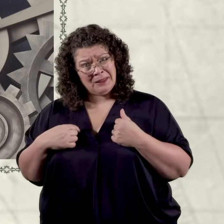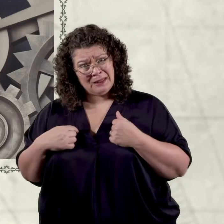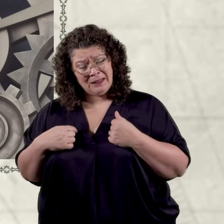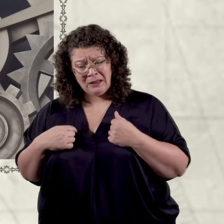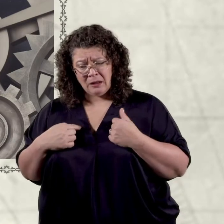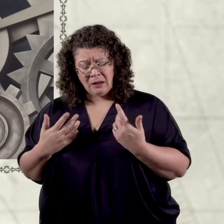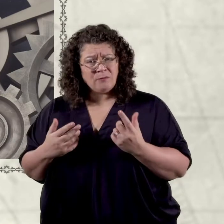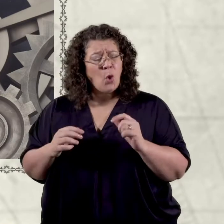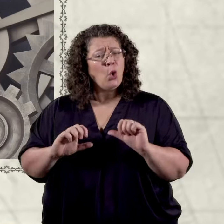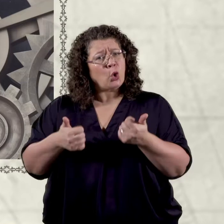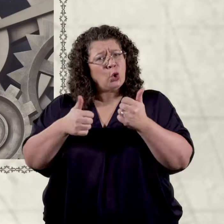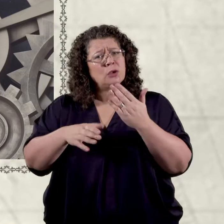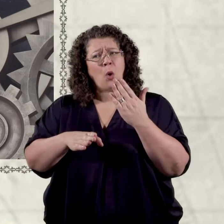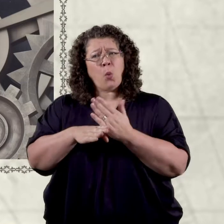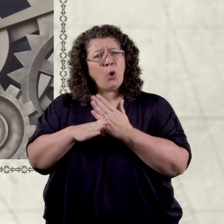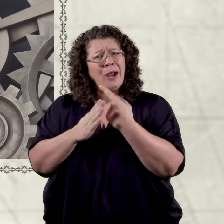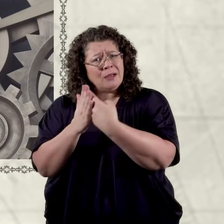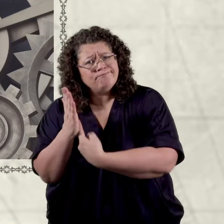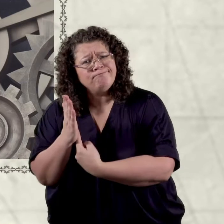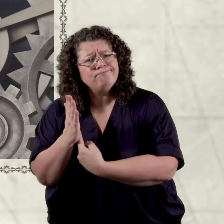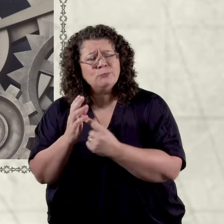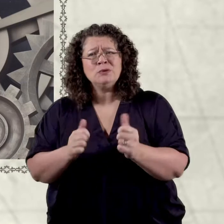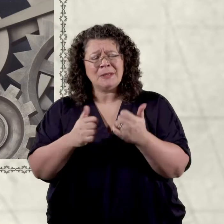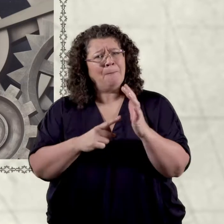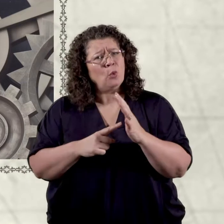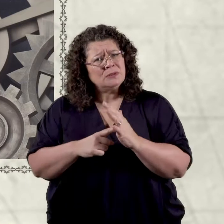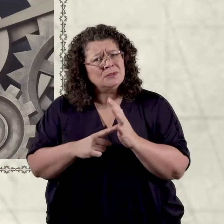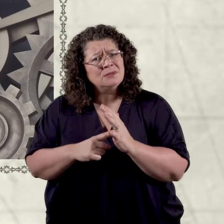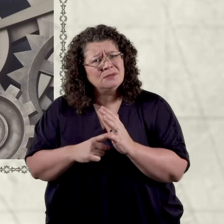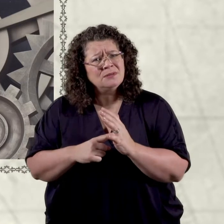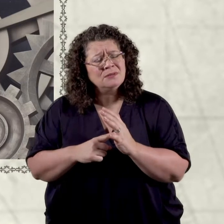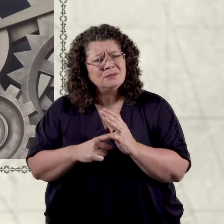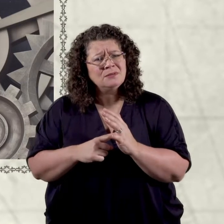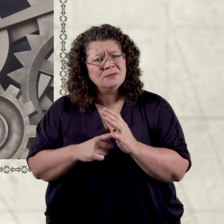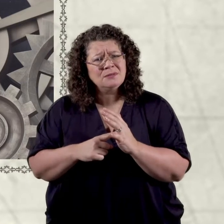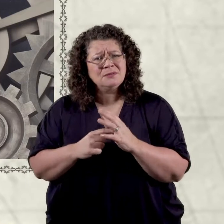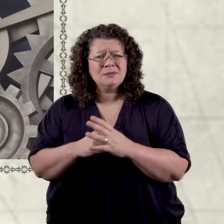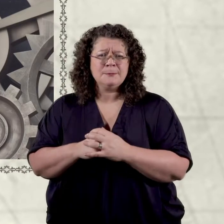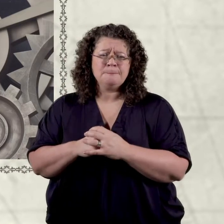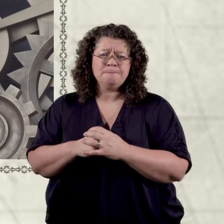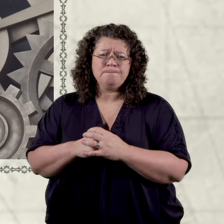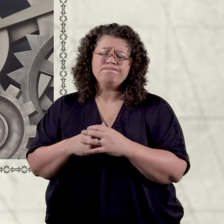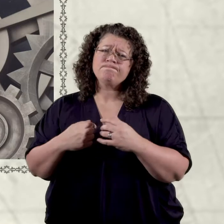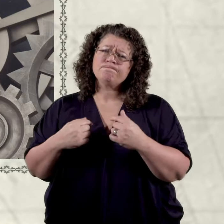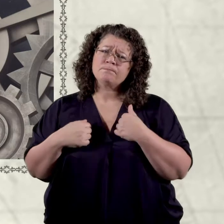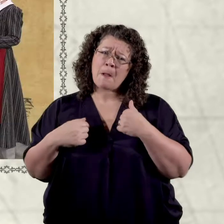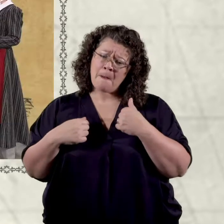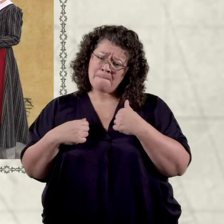But to me, good working conditions were so important.